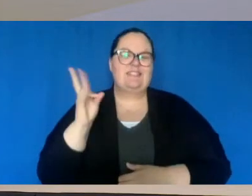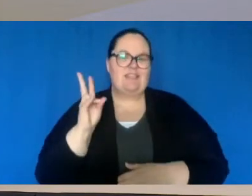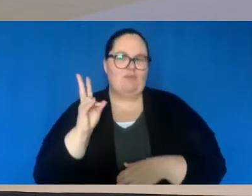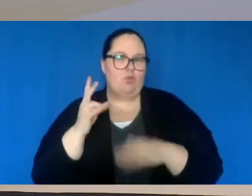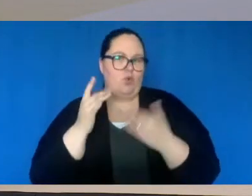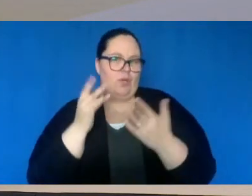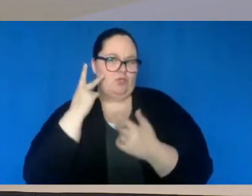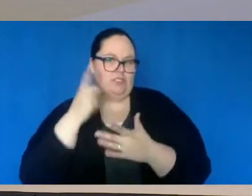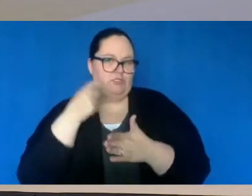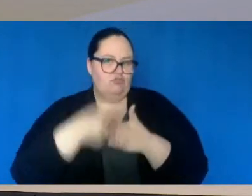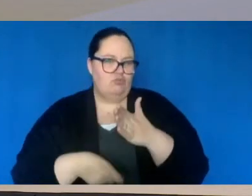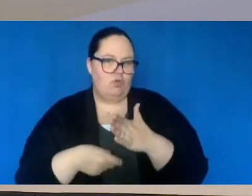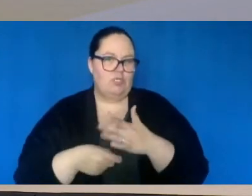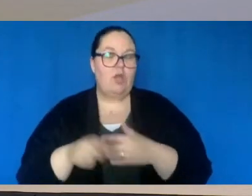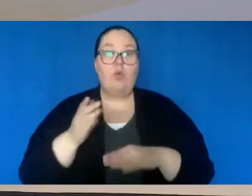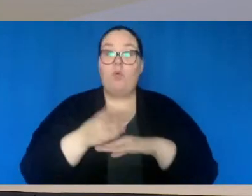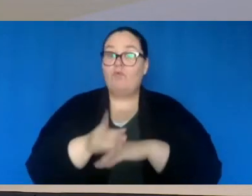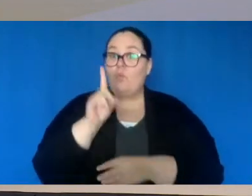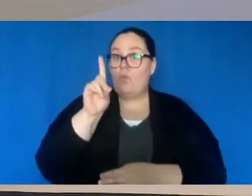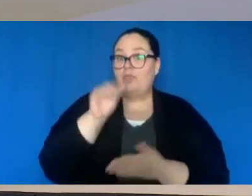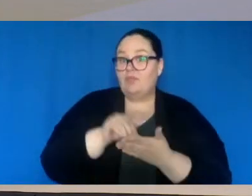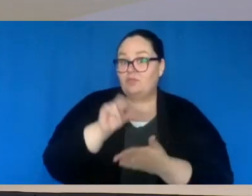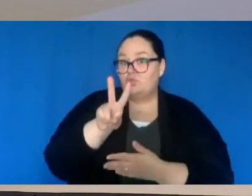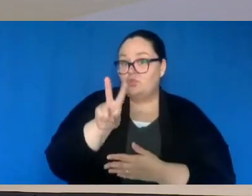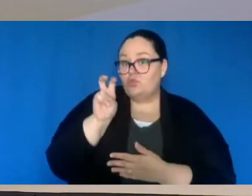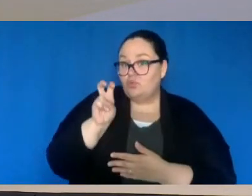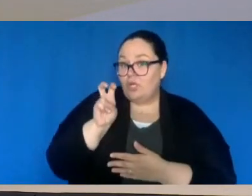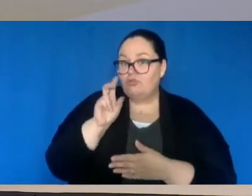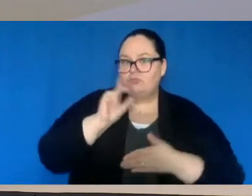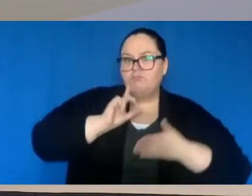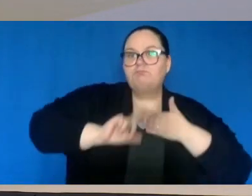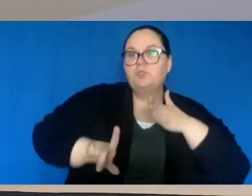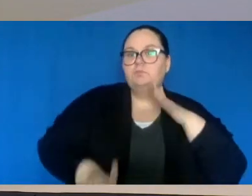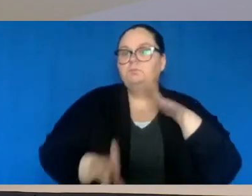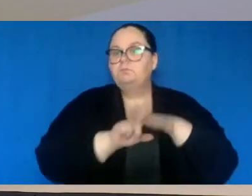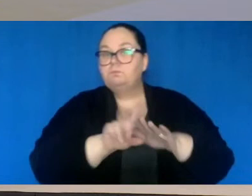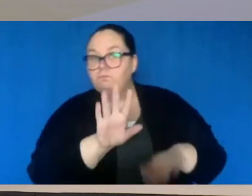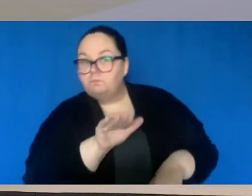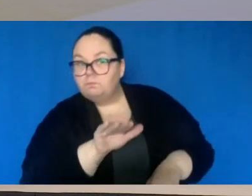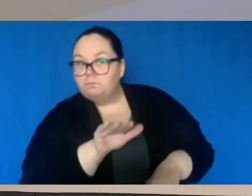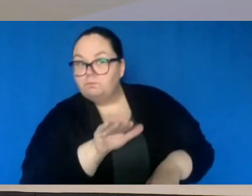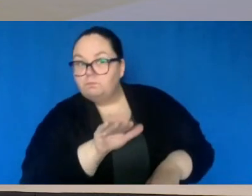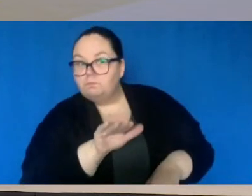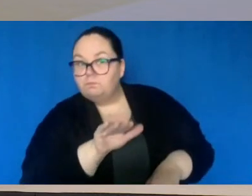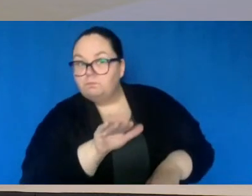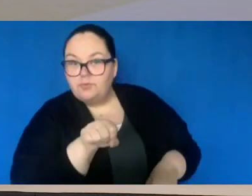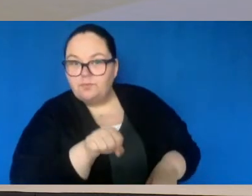and conducted almost 1,200 random checks of individuals in self-isolation.